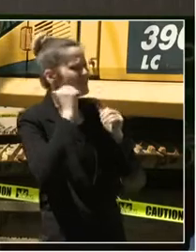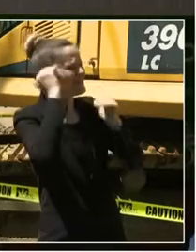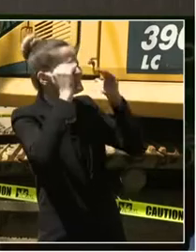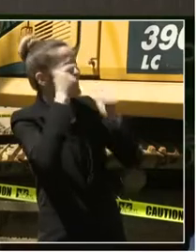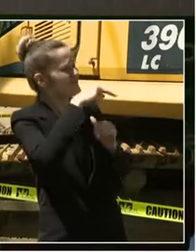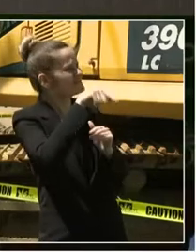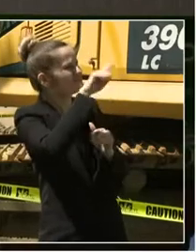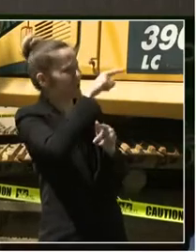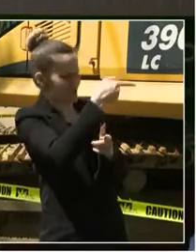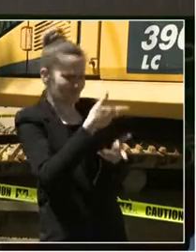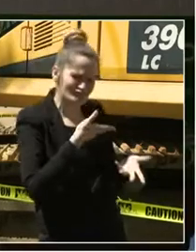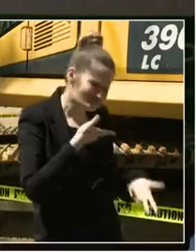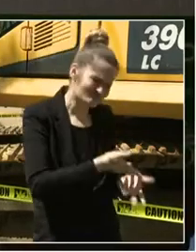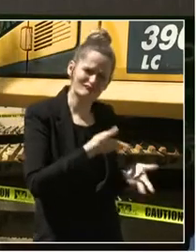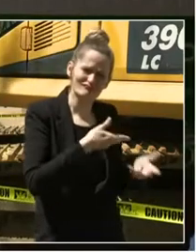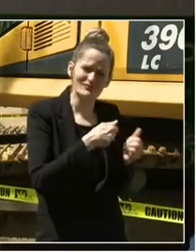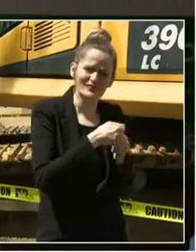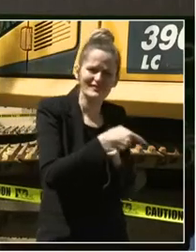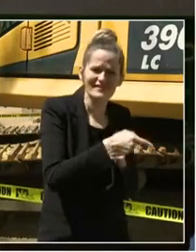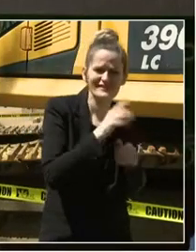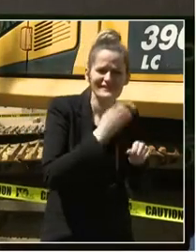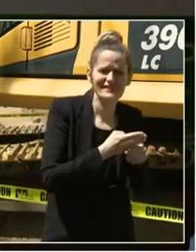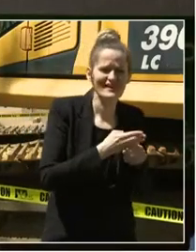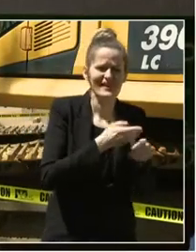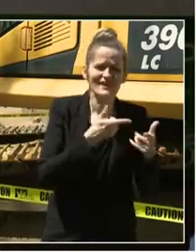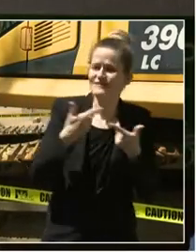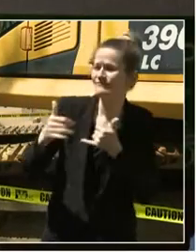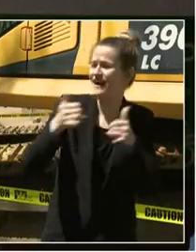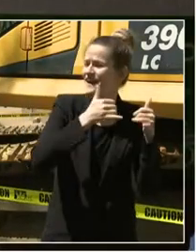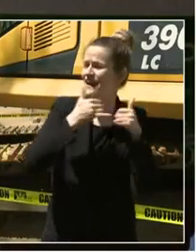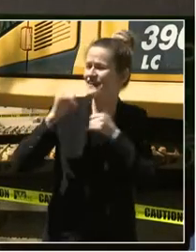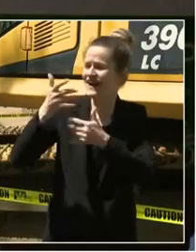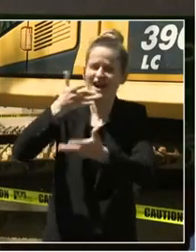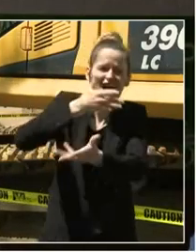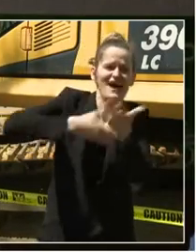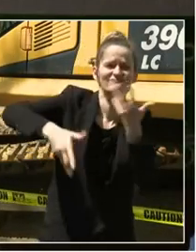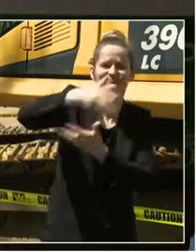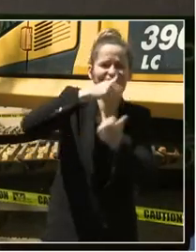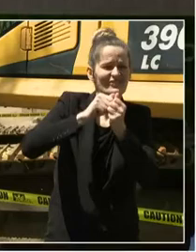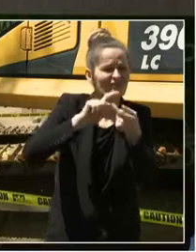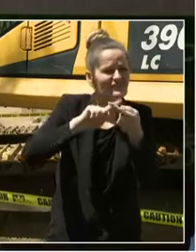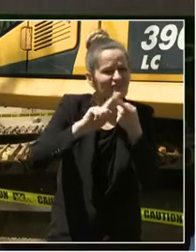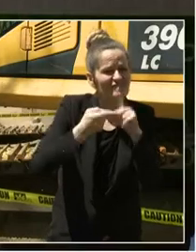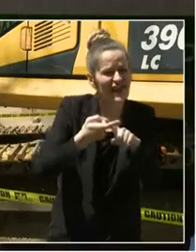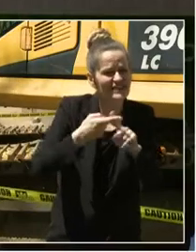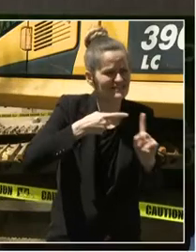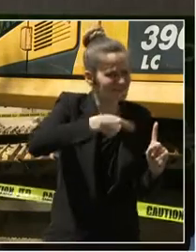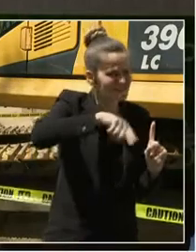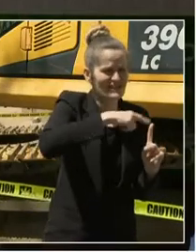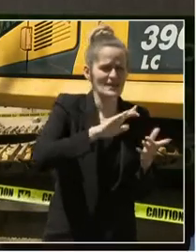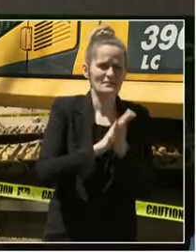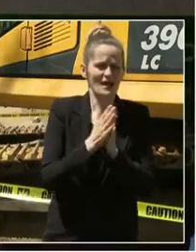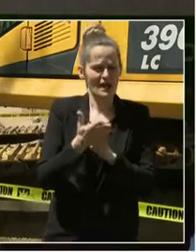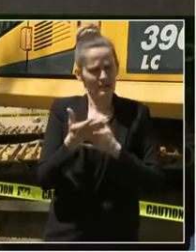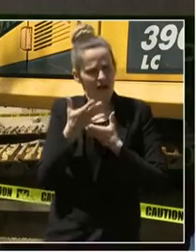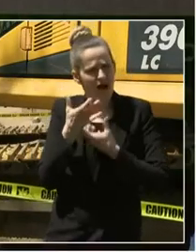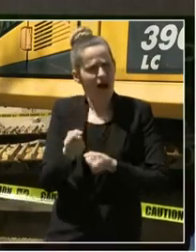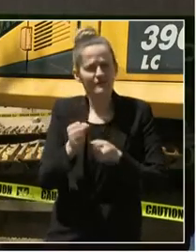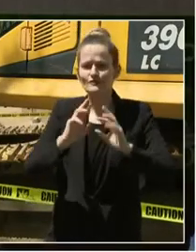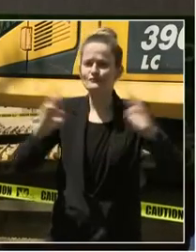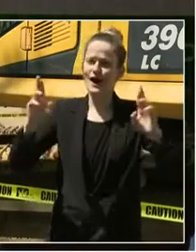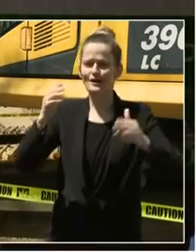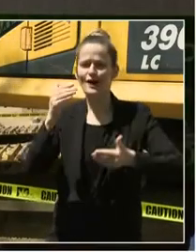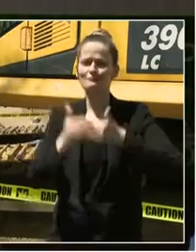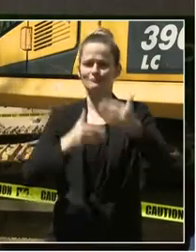learn and love to play and meet new friends and gain her confidence and be ready for school. And that's